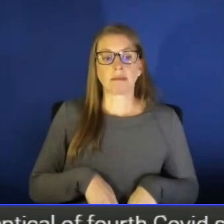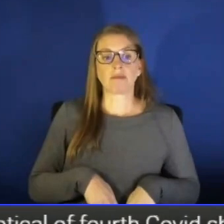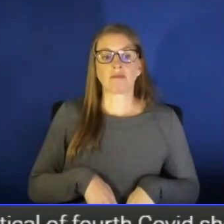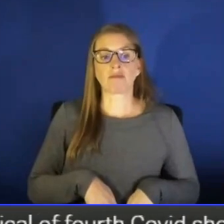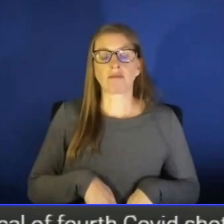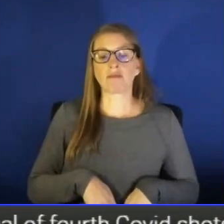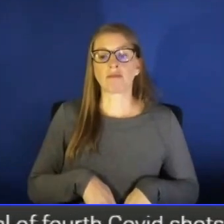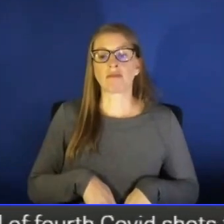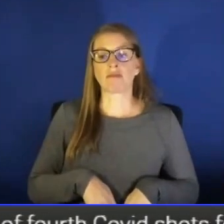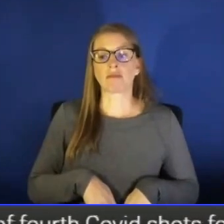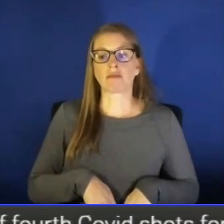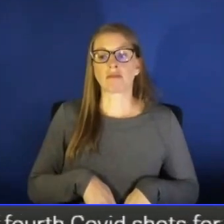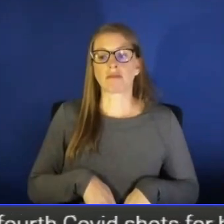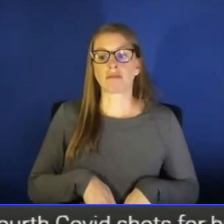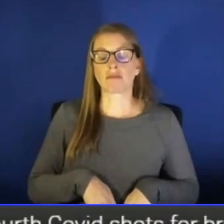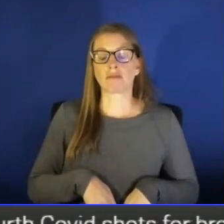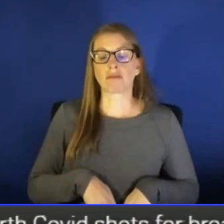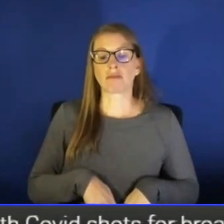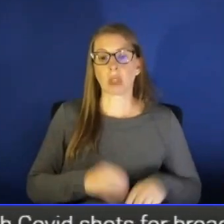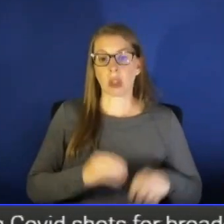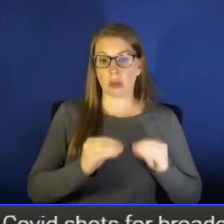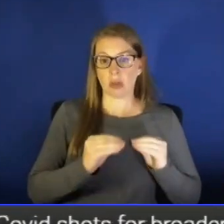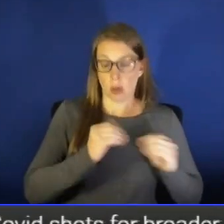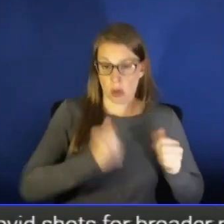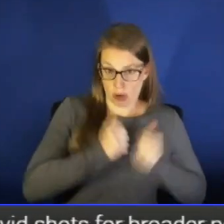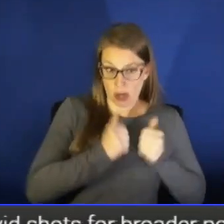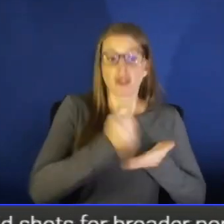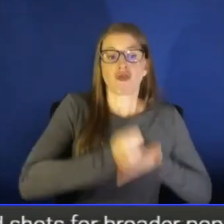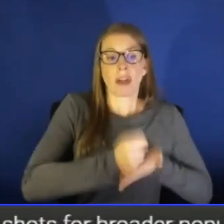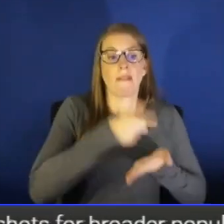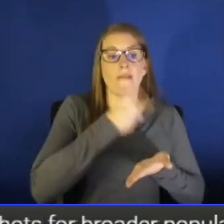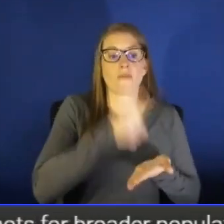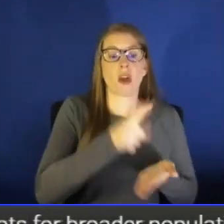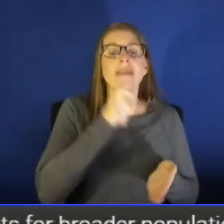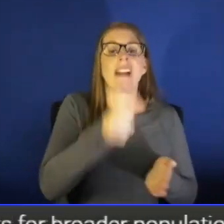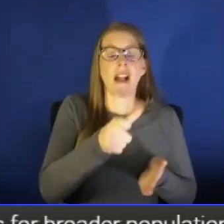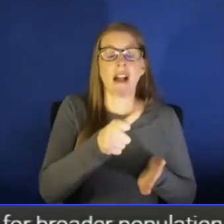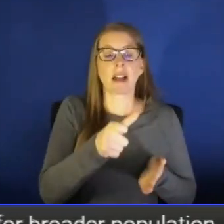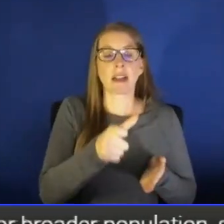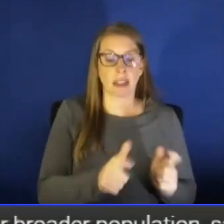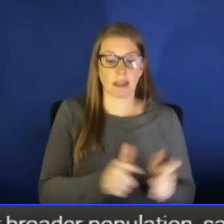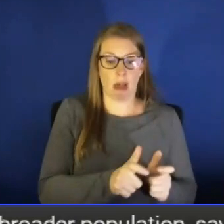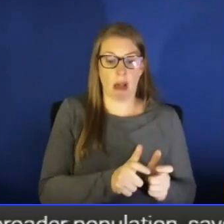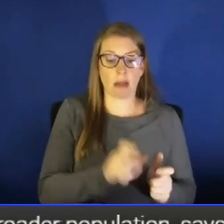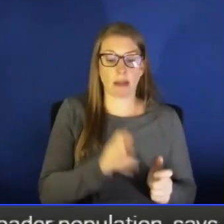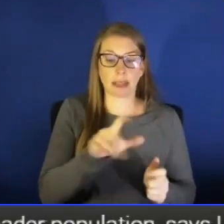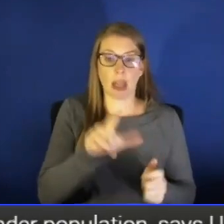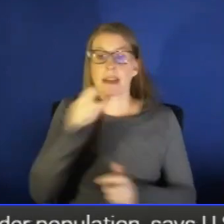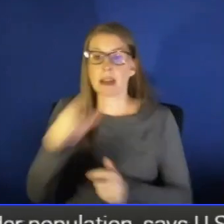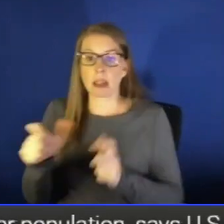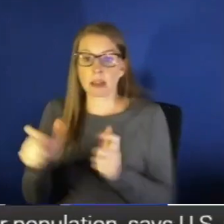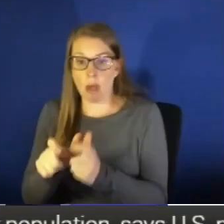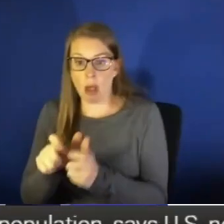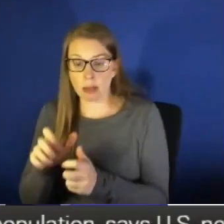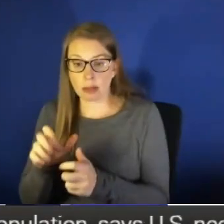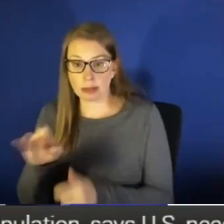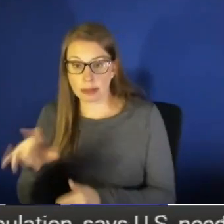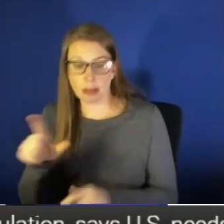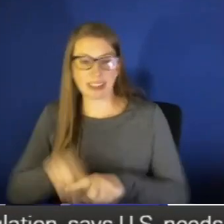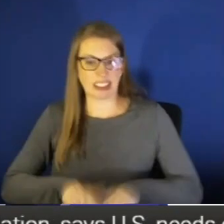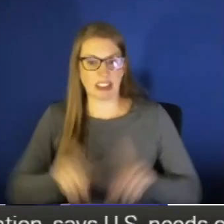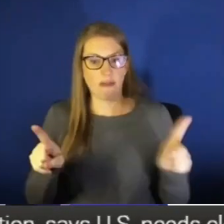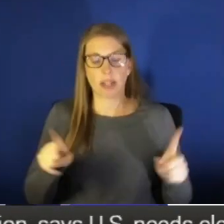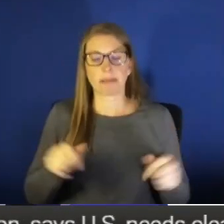the standard treatment options that we use for non-small cell and small cell are different. Got it. Okay,